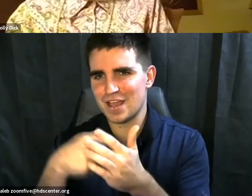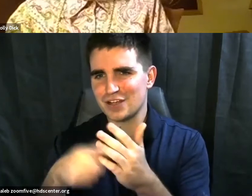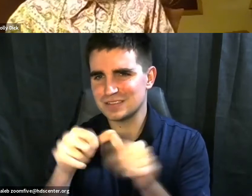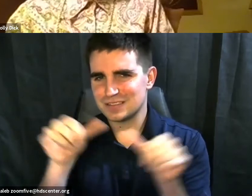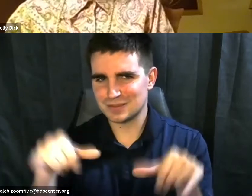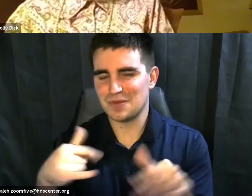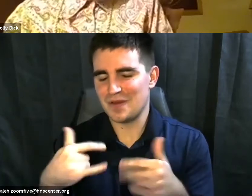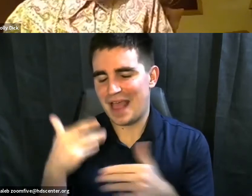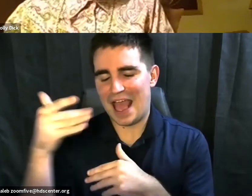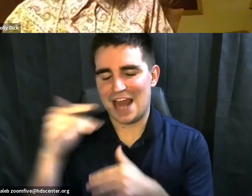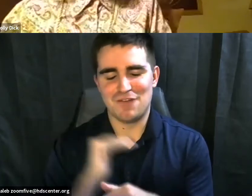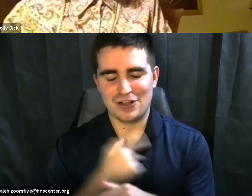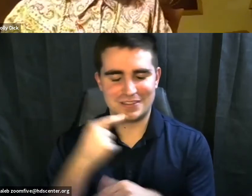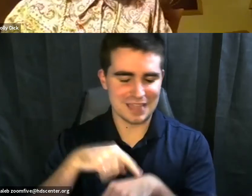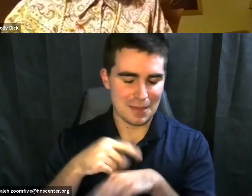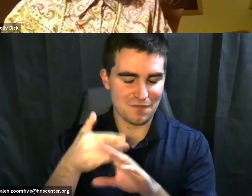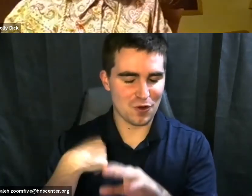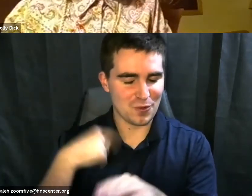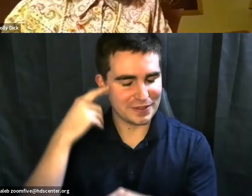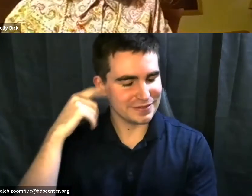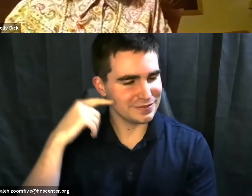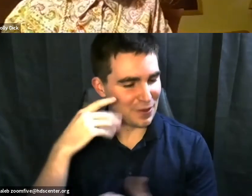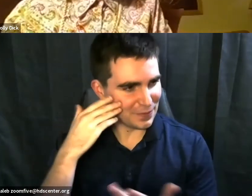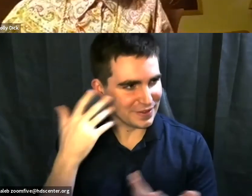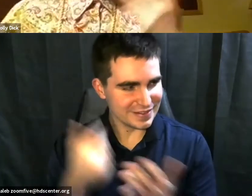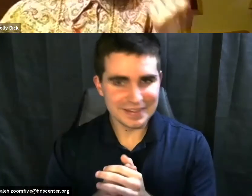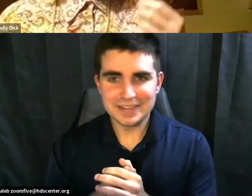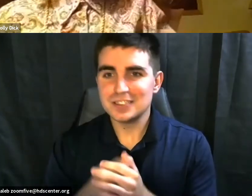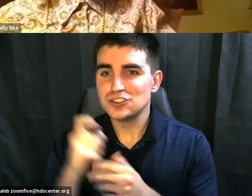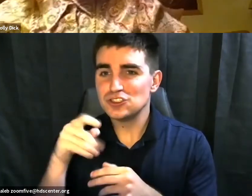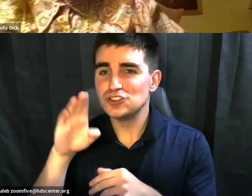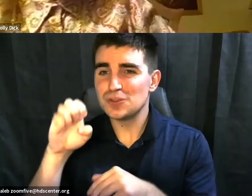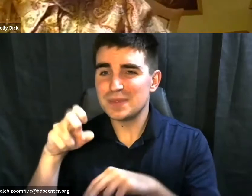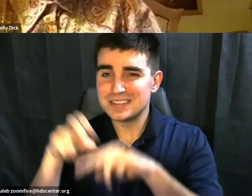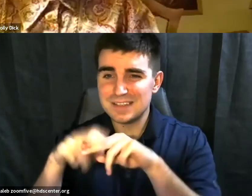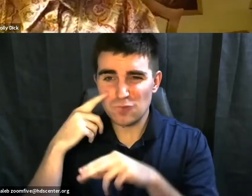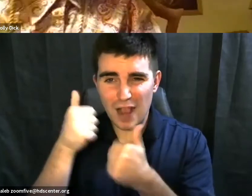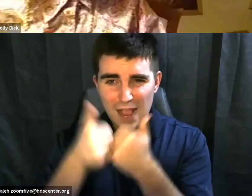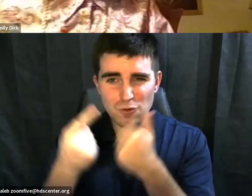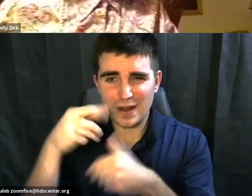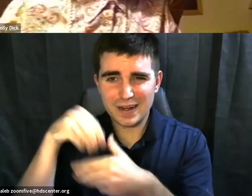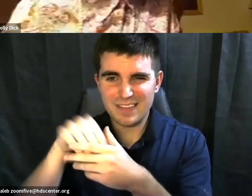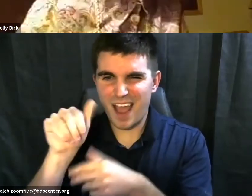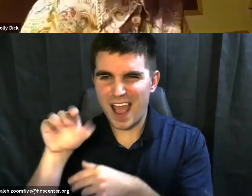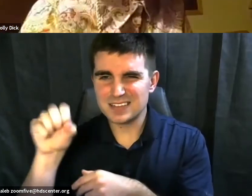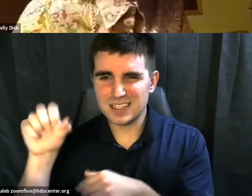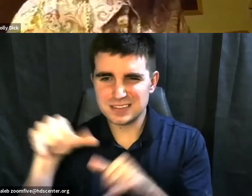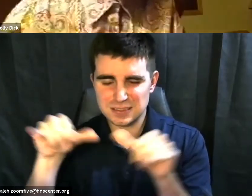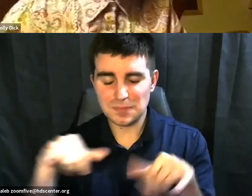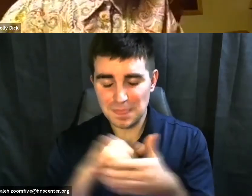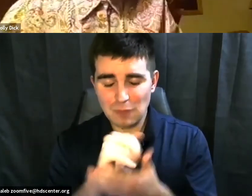And most importantly, there should be a seat for everyone in the Access system. That's what Magic Carpet was about.